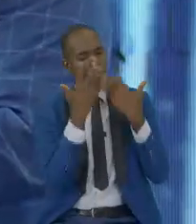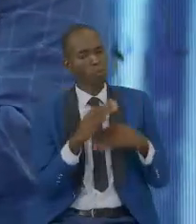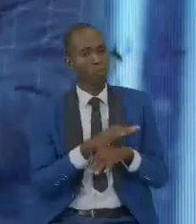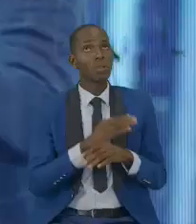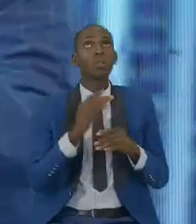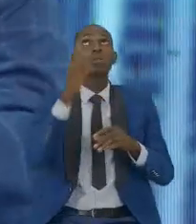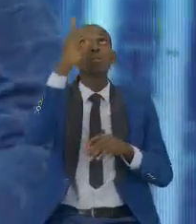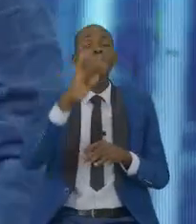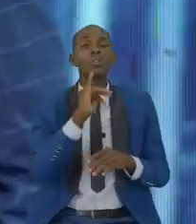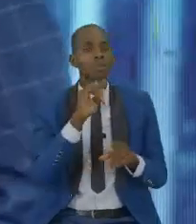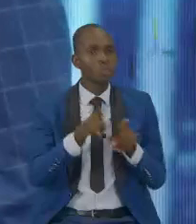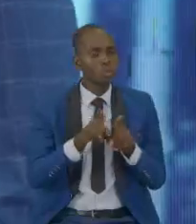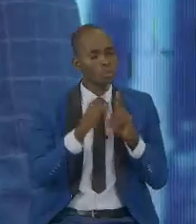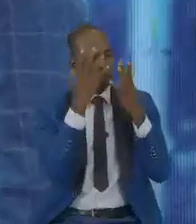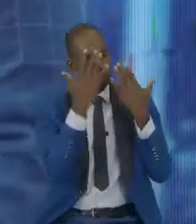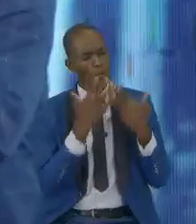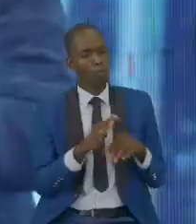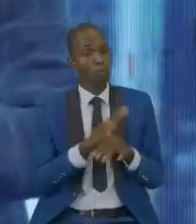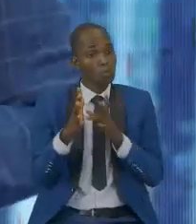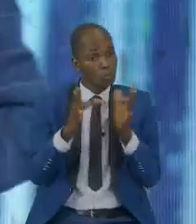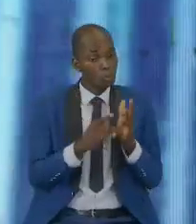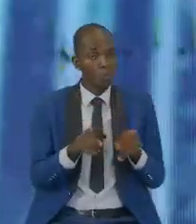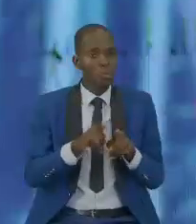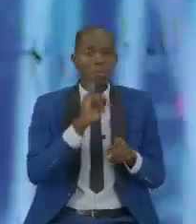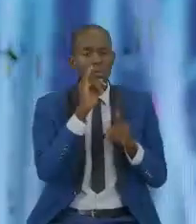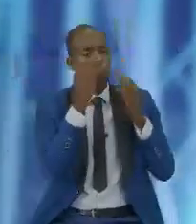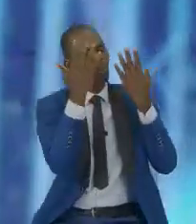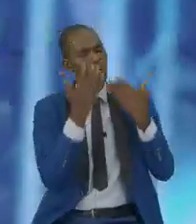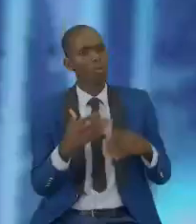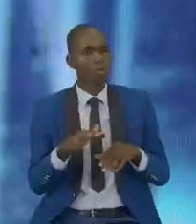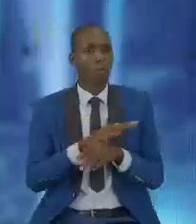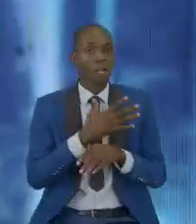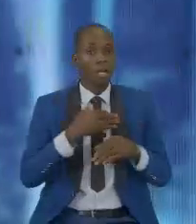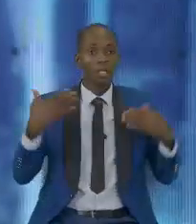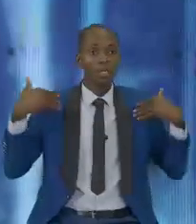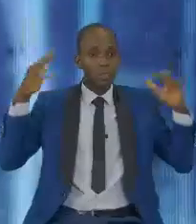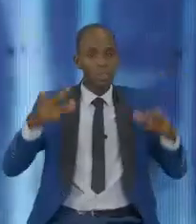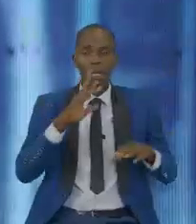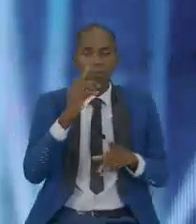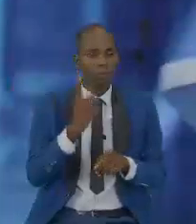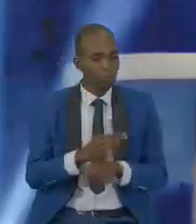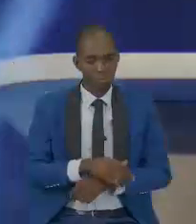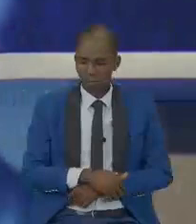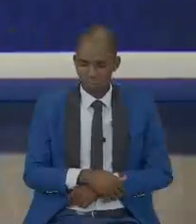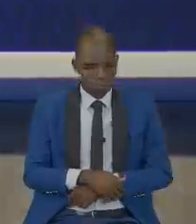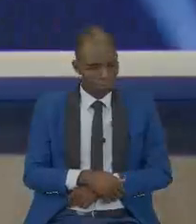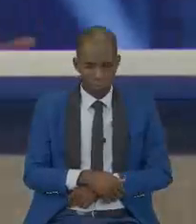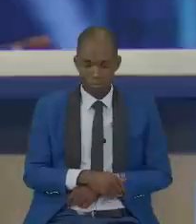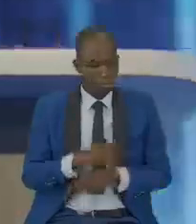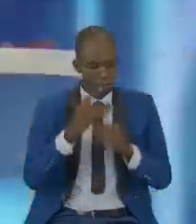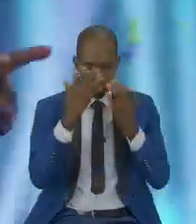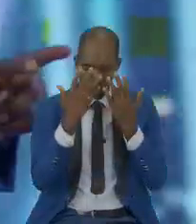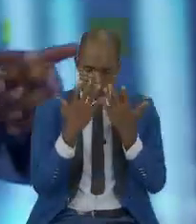sorrowful. And the Lord Jesus is sorrowful. And the angels hang their head because